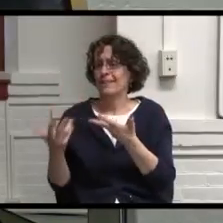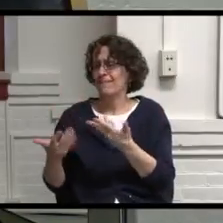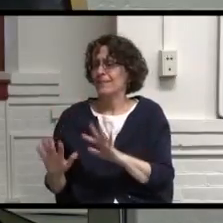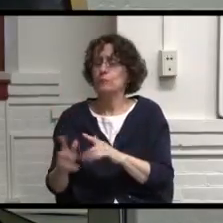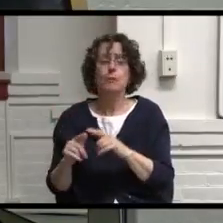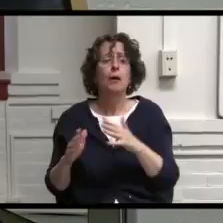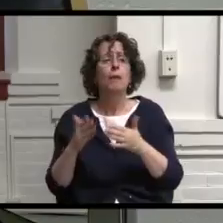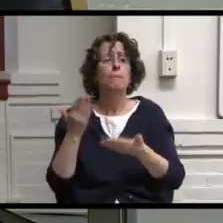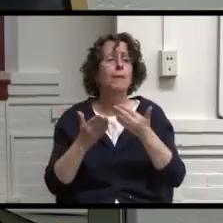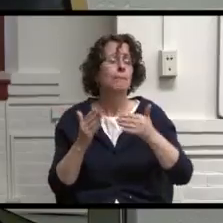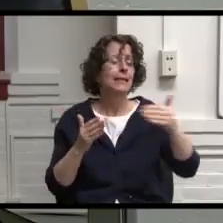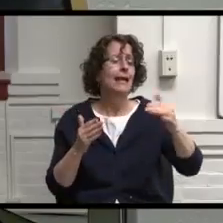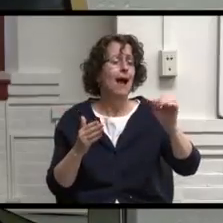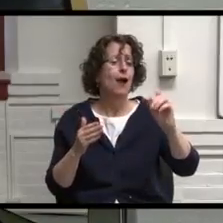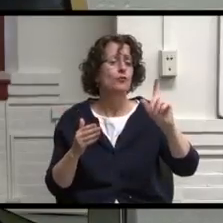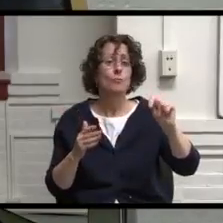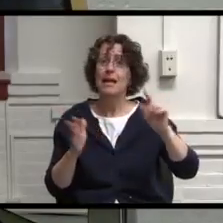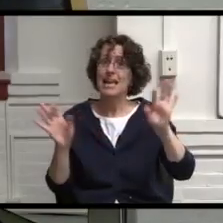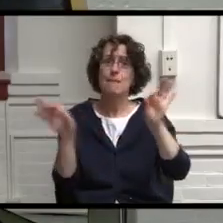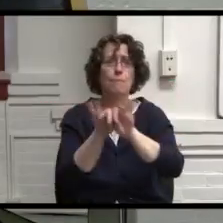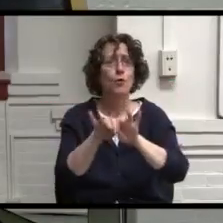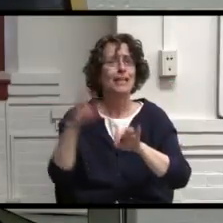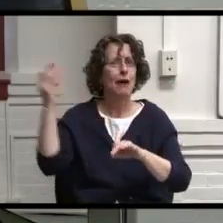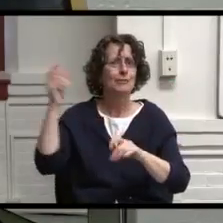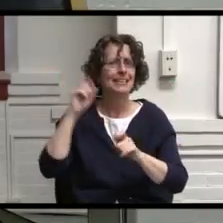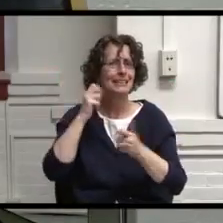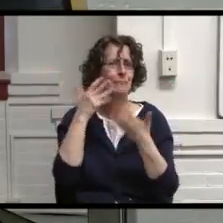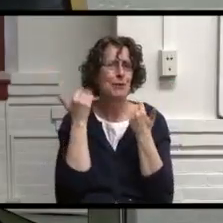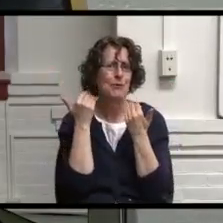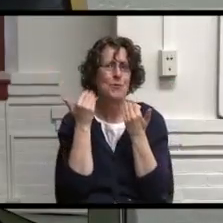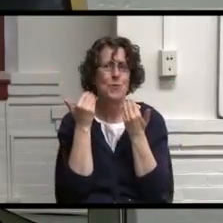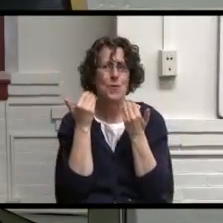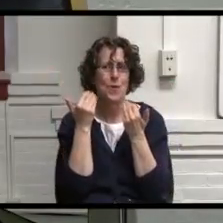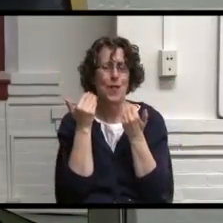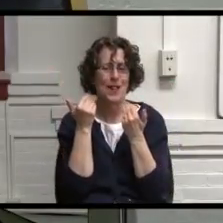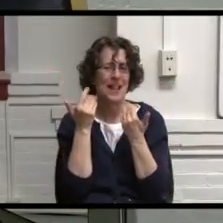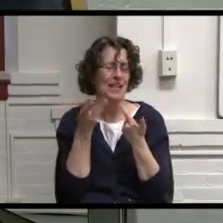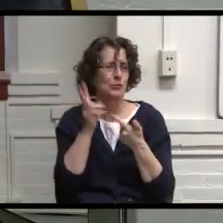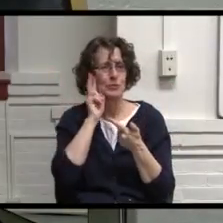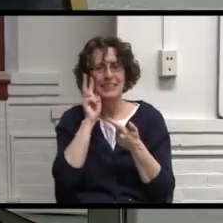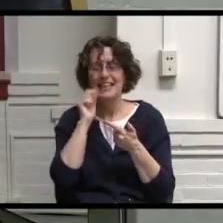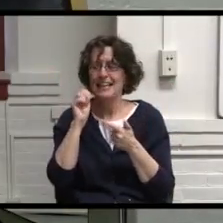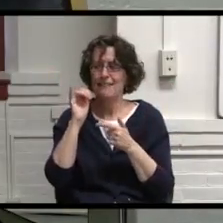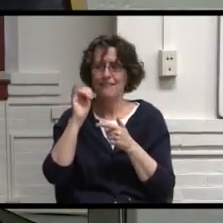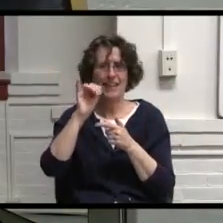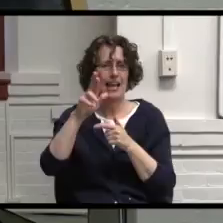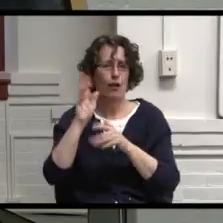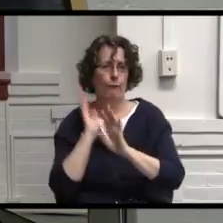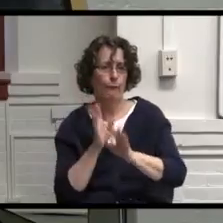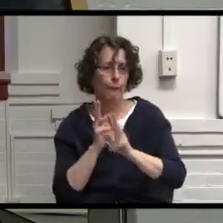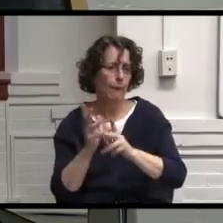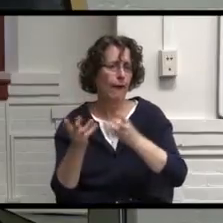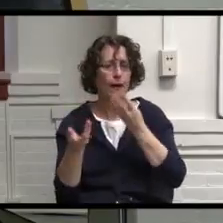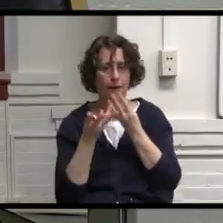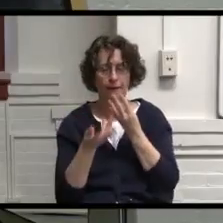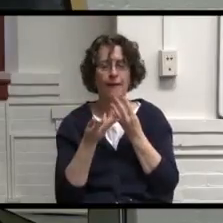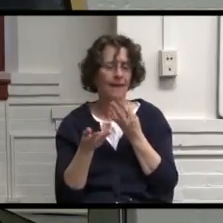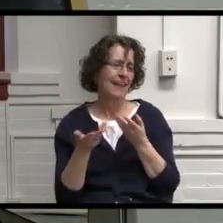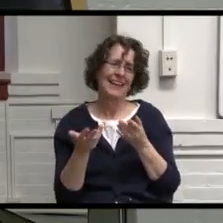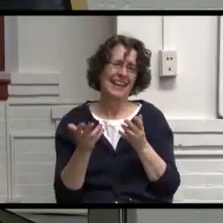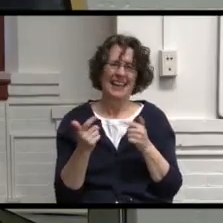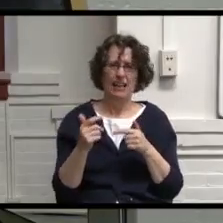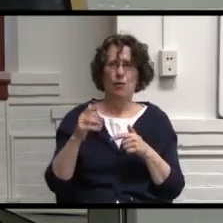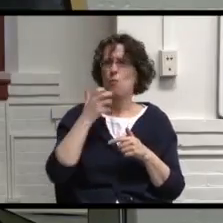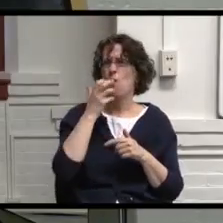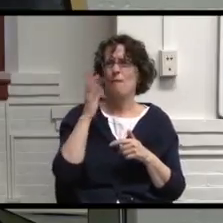like October, because she needs the outside temperature. You need to have some issue, out there, so that she can figure out, what's going on.